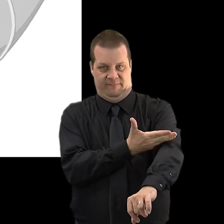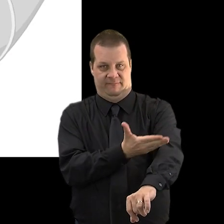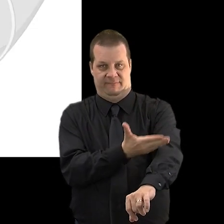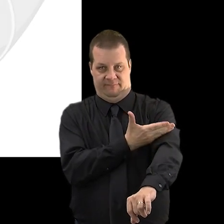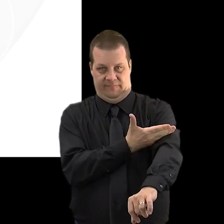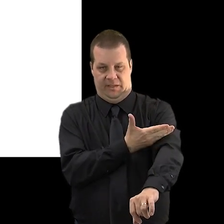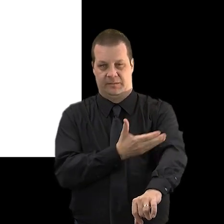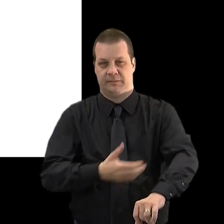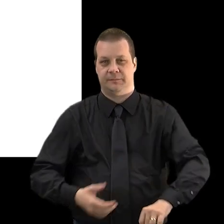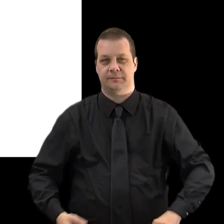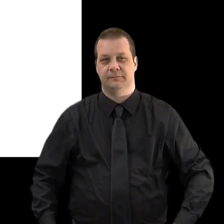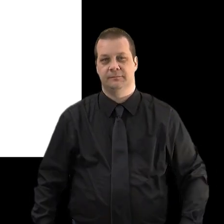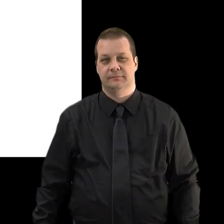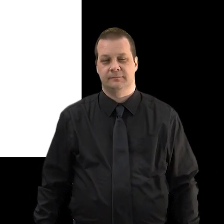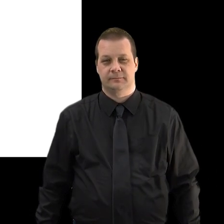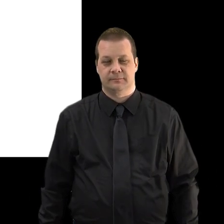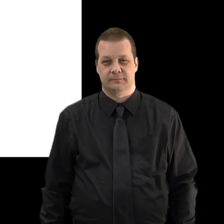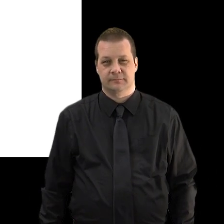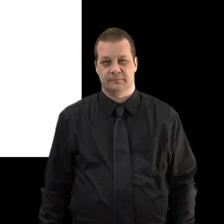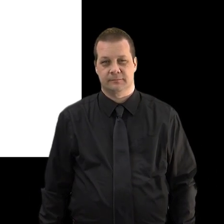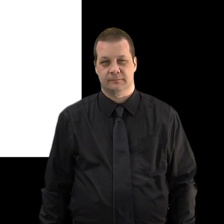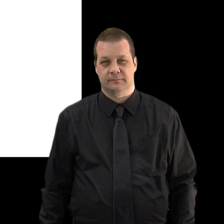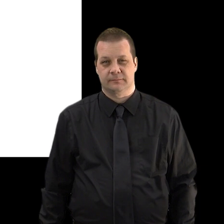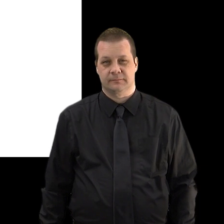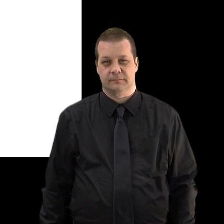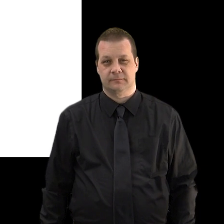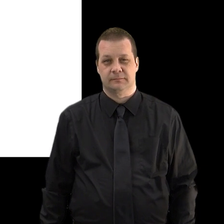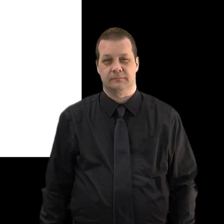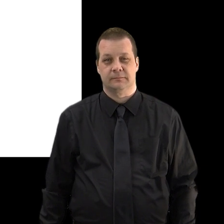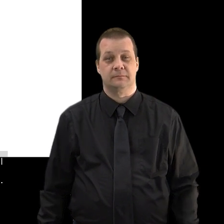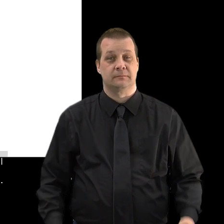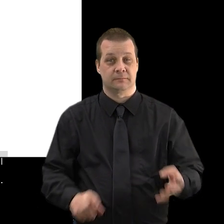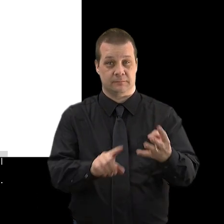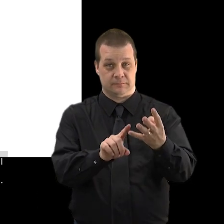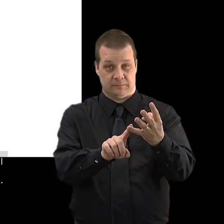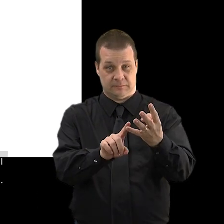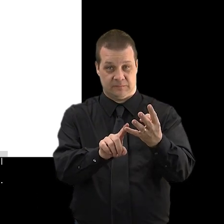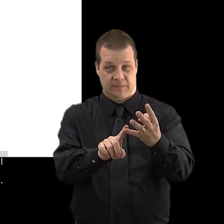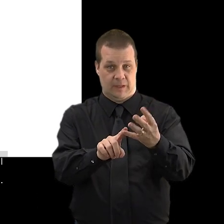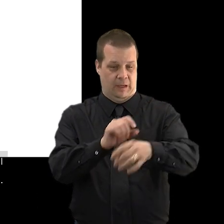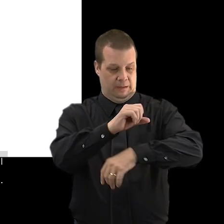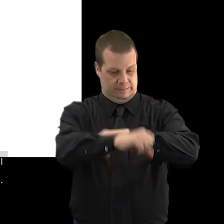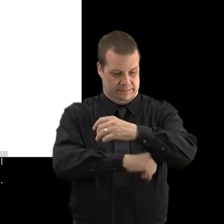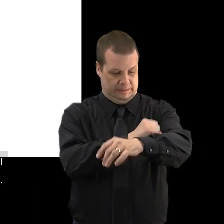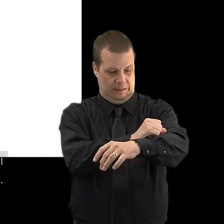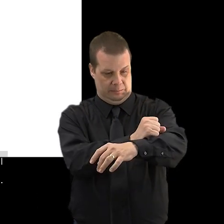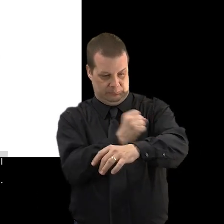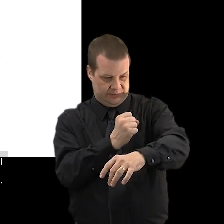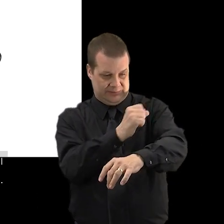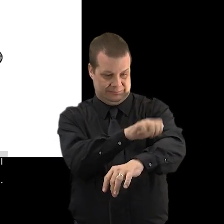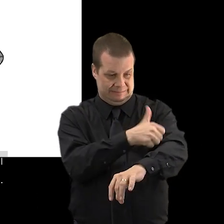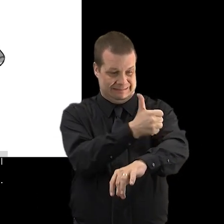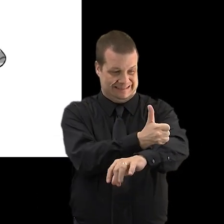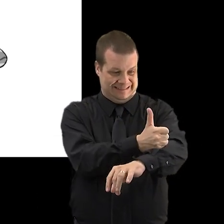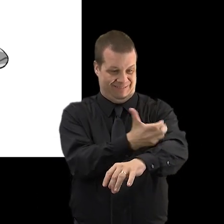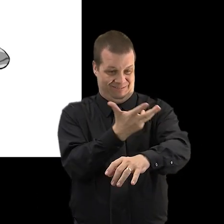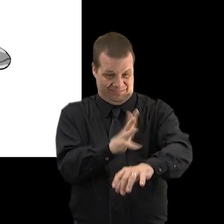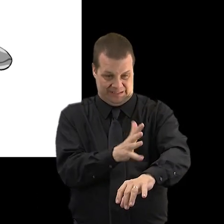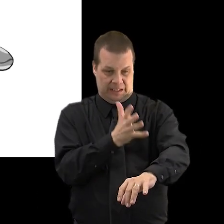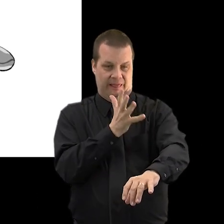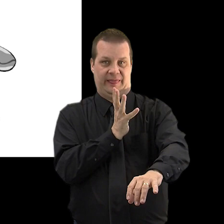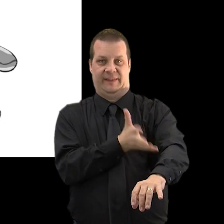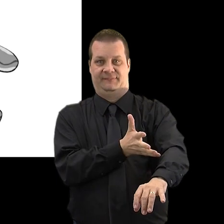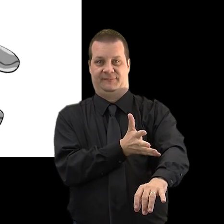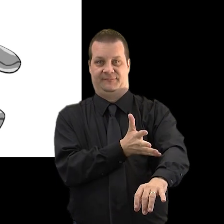to the torso. Mistake number 4. Loosening the tourniquet. Leave the tourniquet on until medical professionals arrive, even